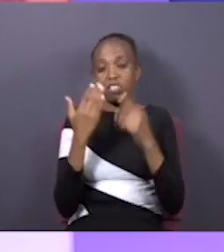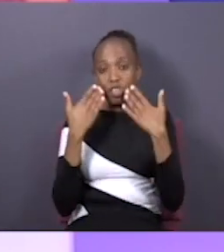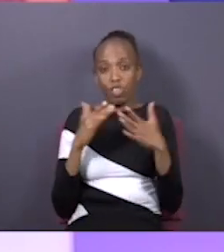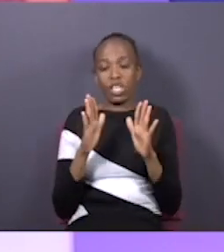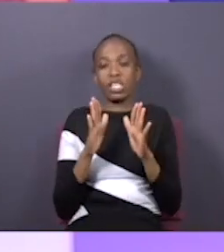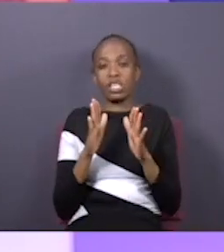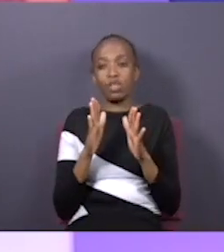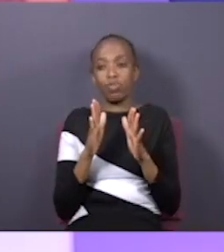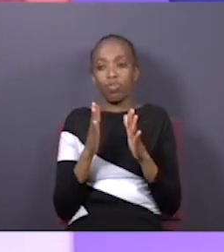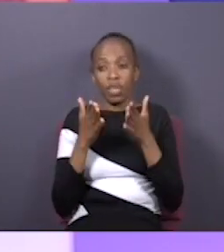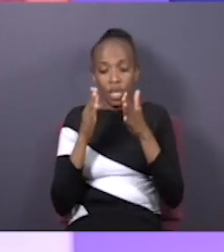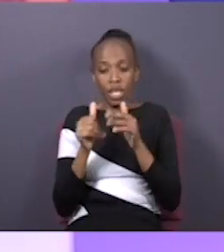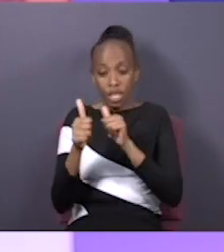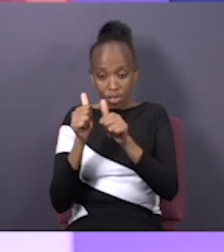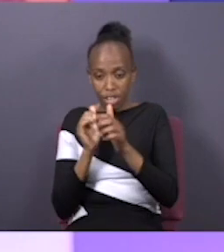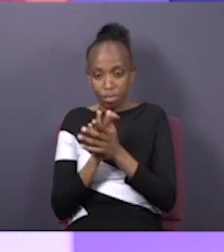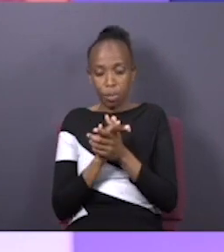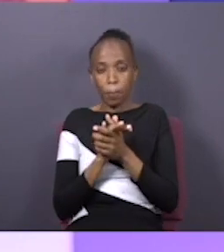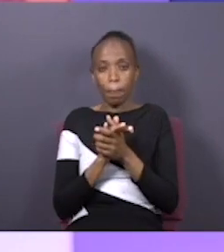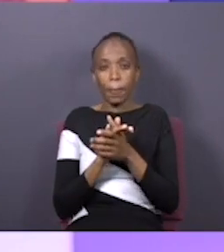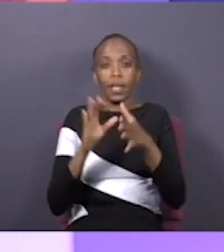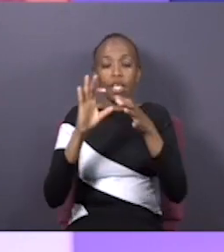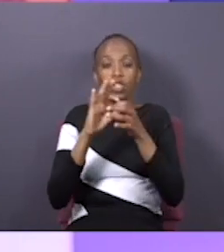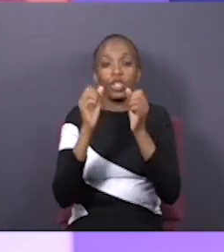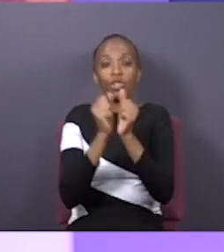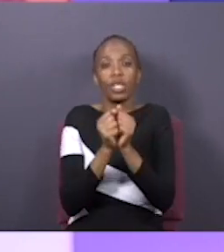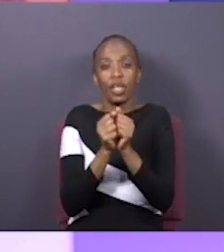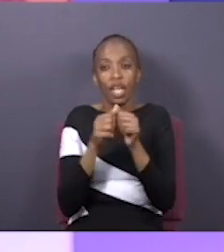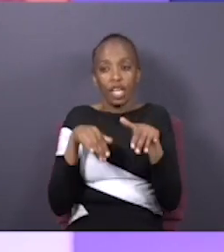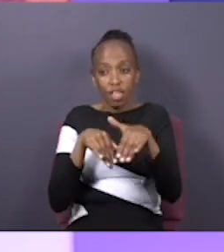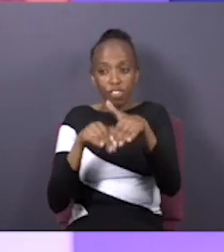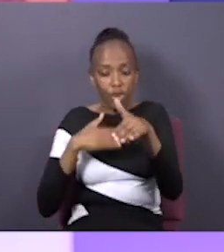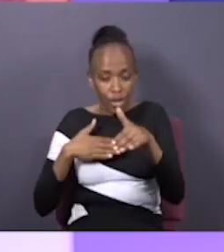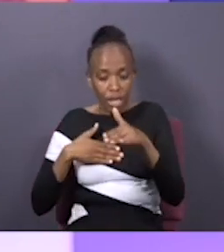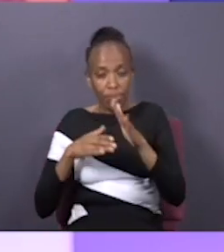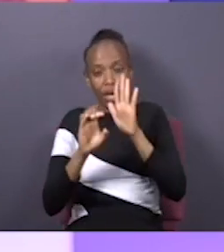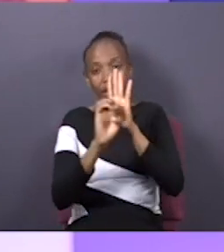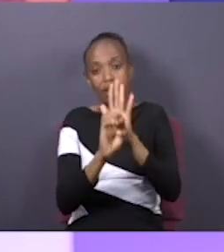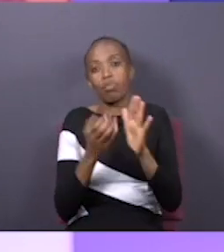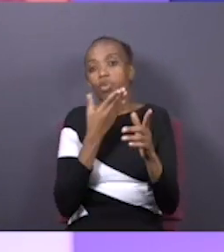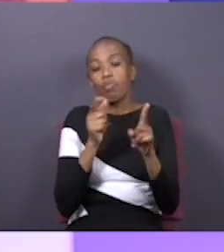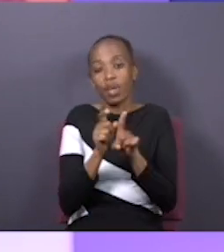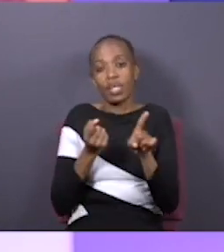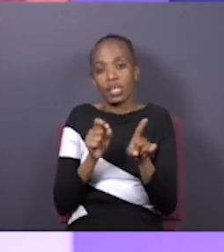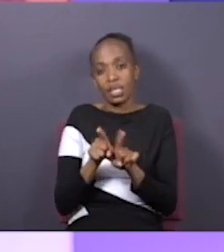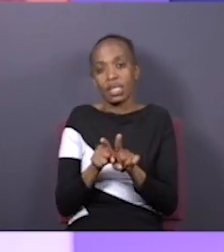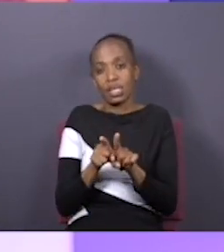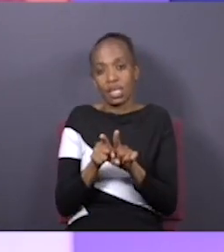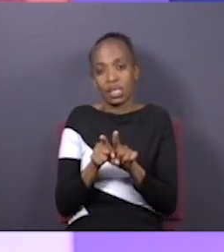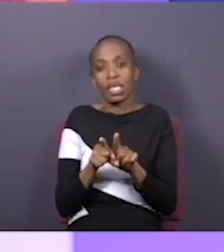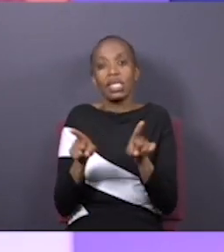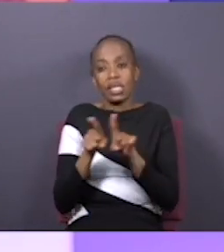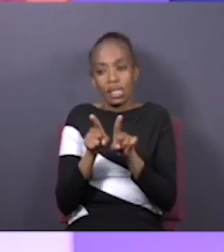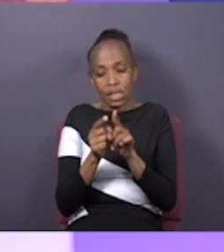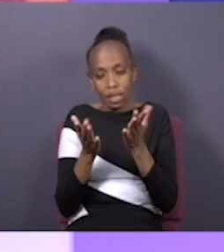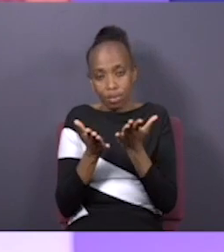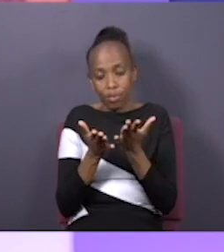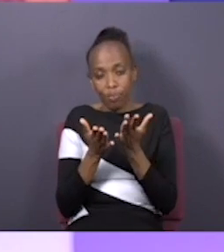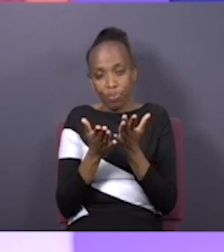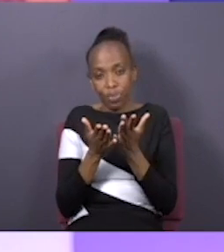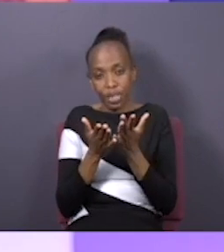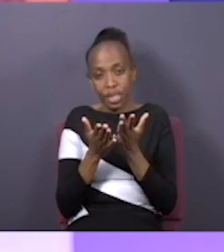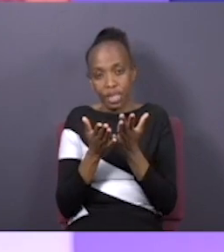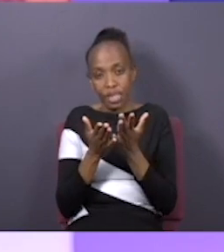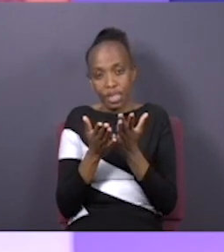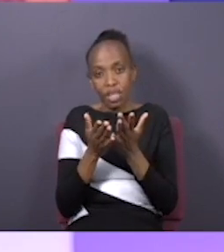obtained this far. Join together in following my example, brothers and sisters, and just